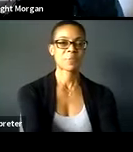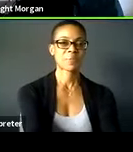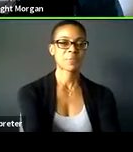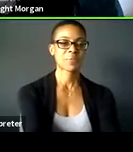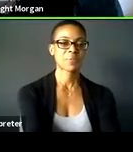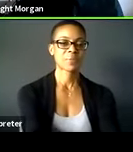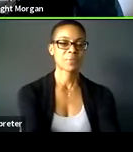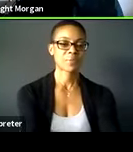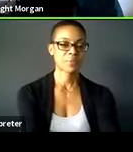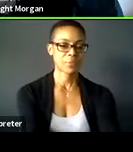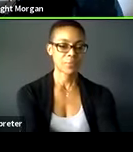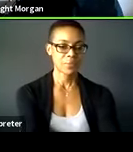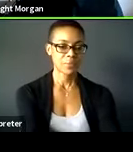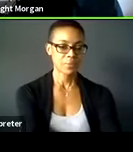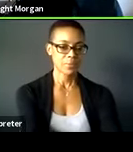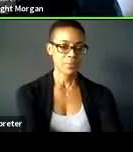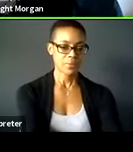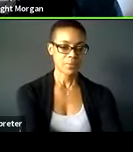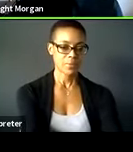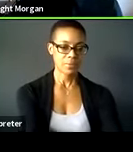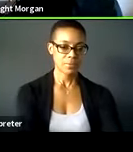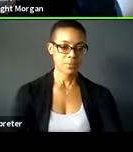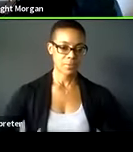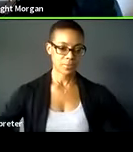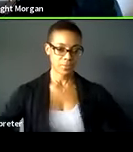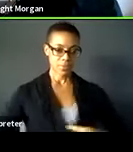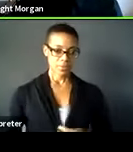Debbie, I'm gonna ask you to go next, please.